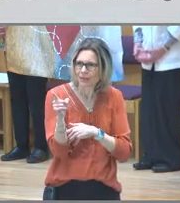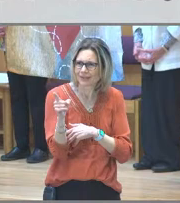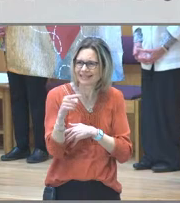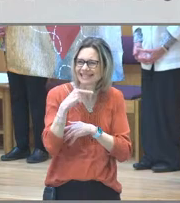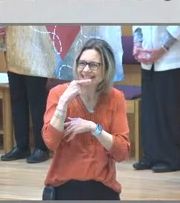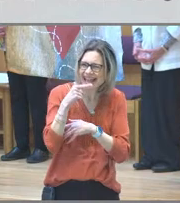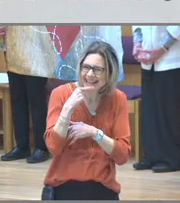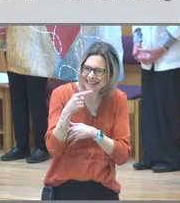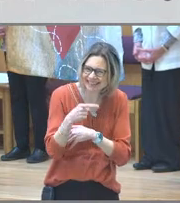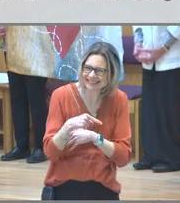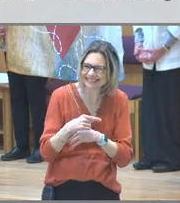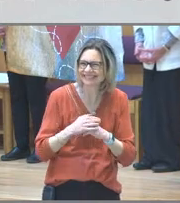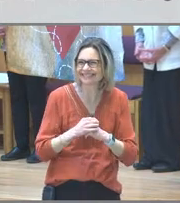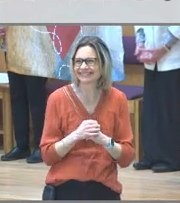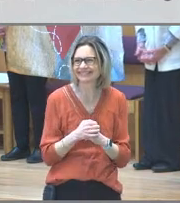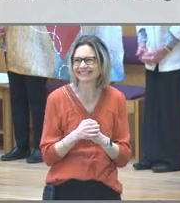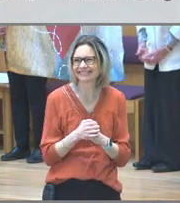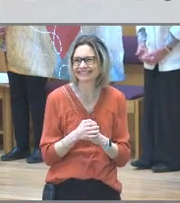Saying.